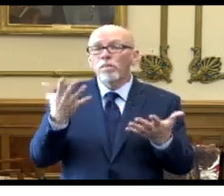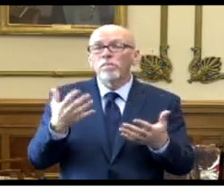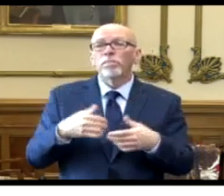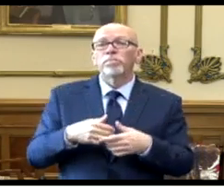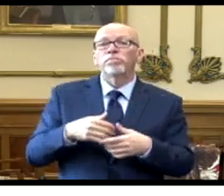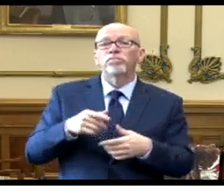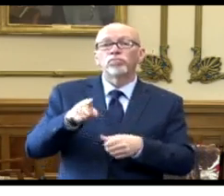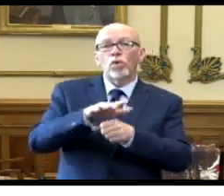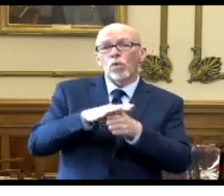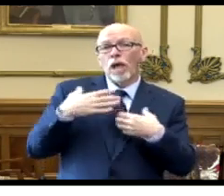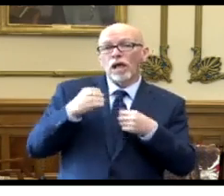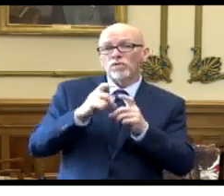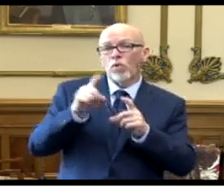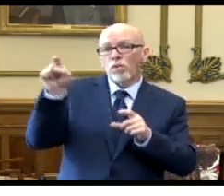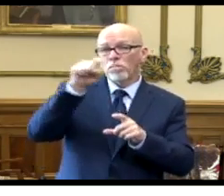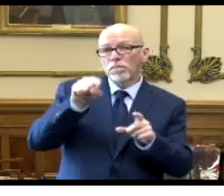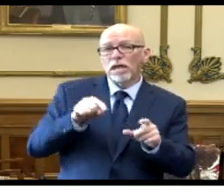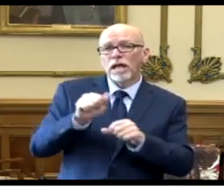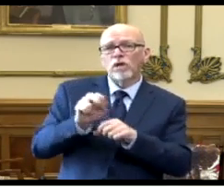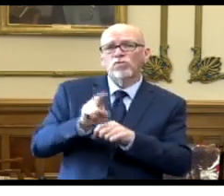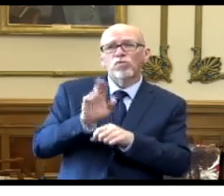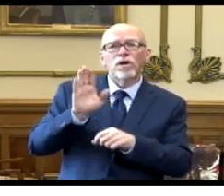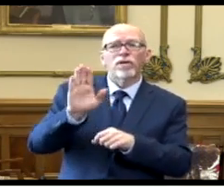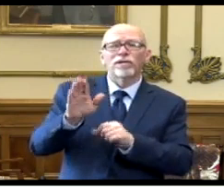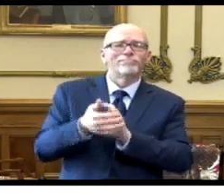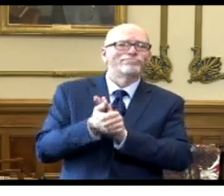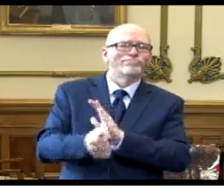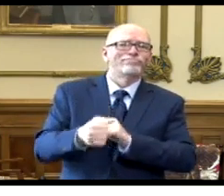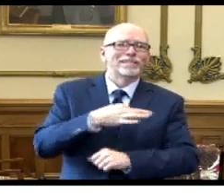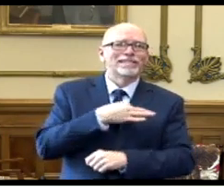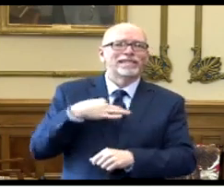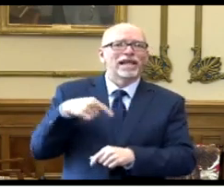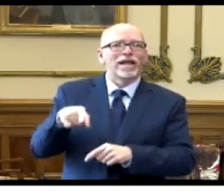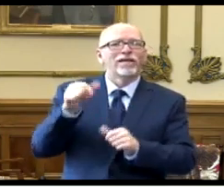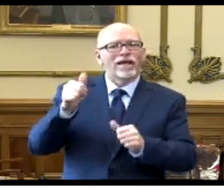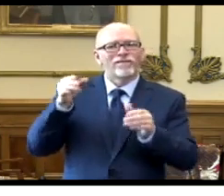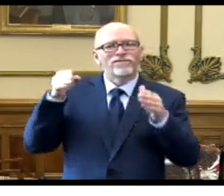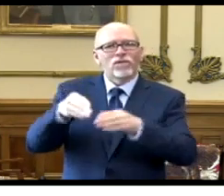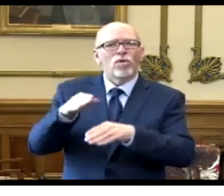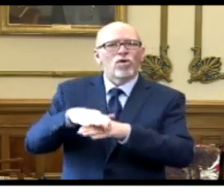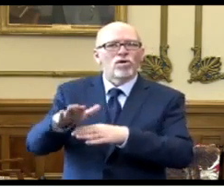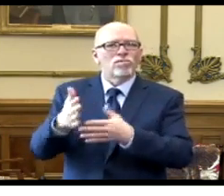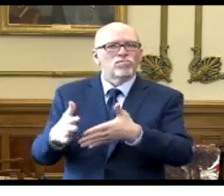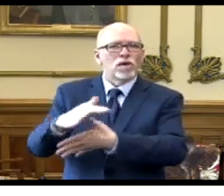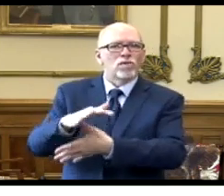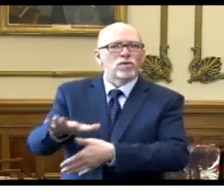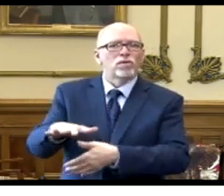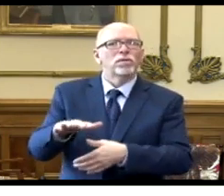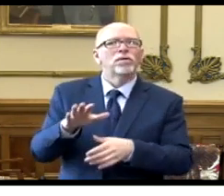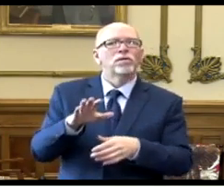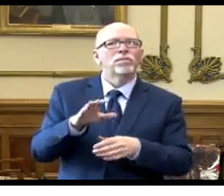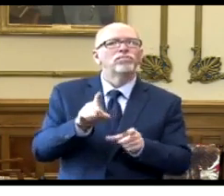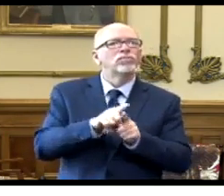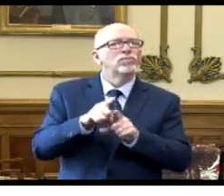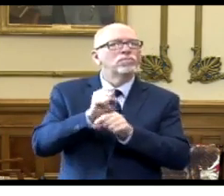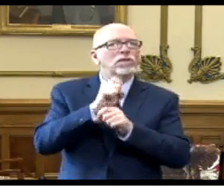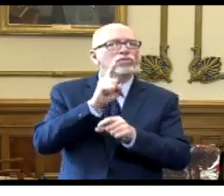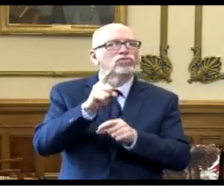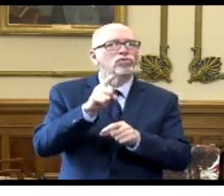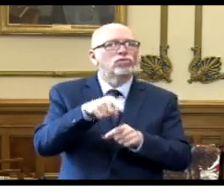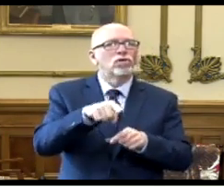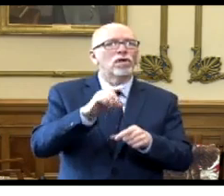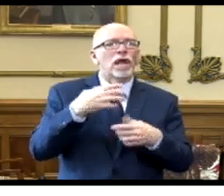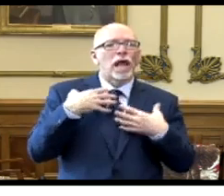allow our local health departments to use their highly educated staff to not only focus on these priorities, but also ensure that the essential public